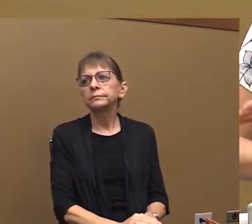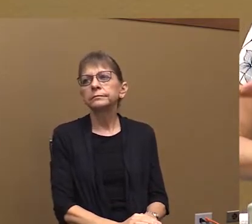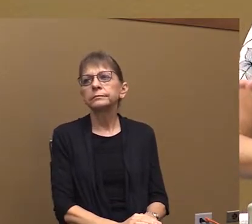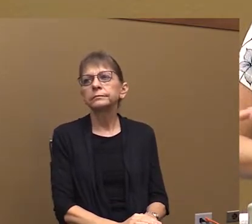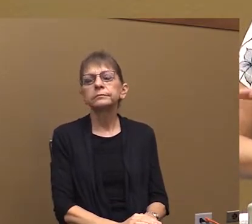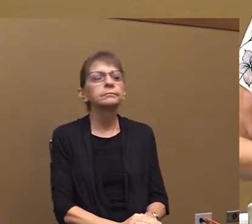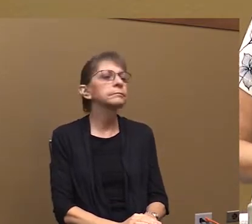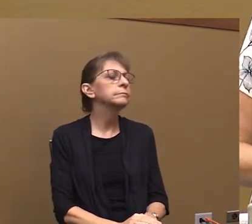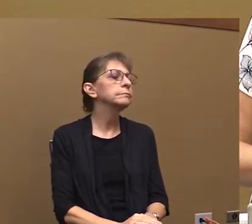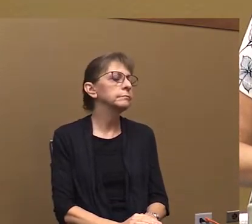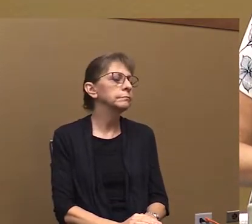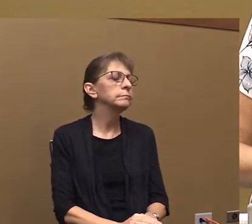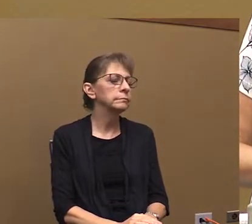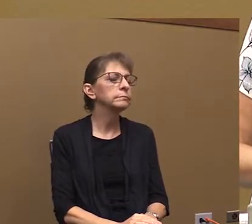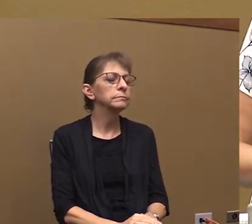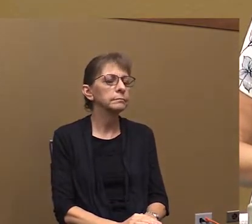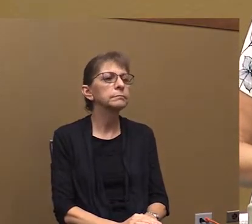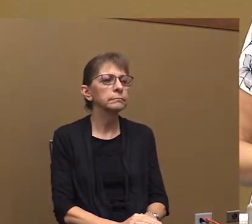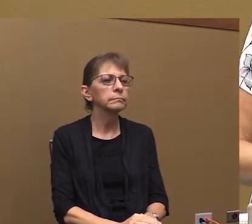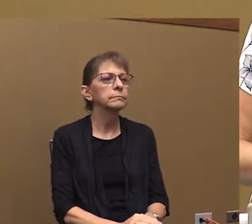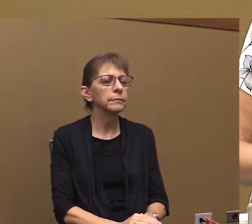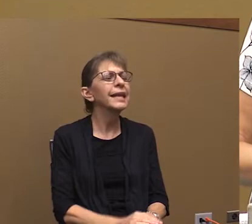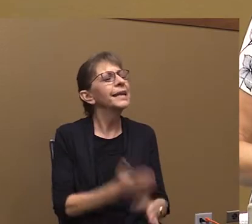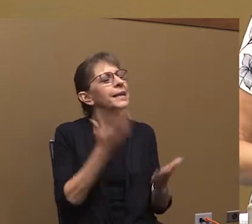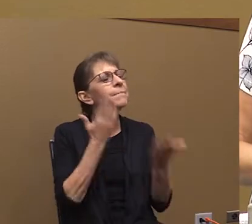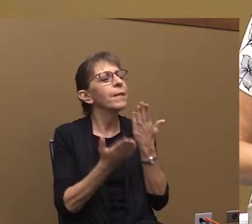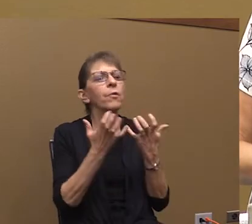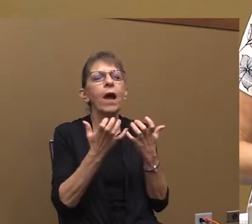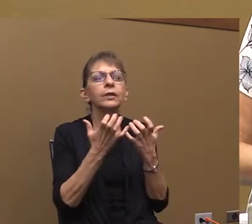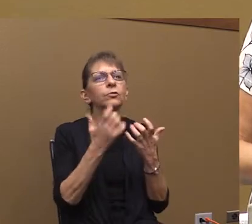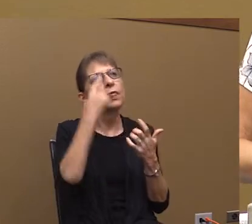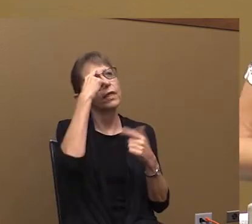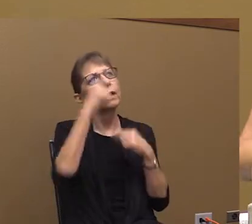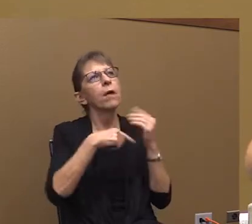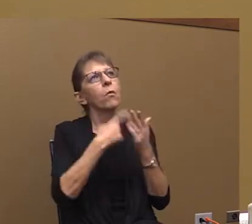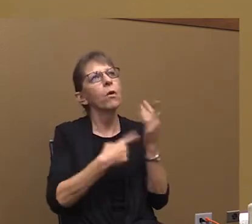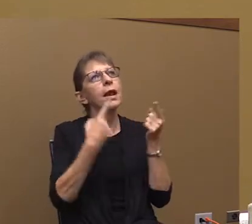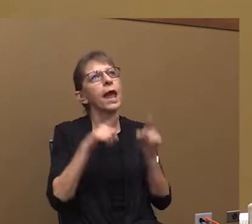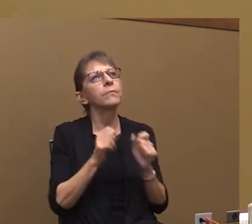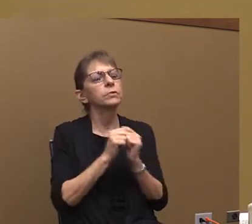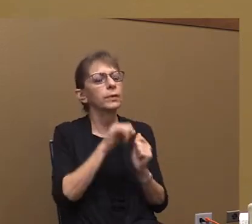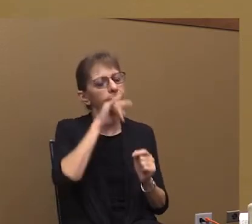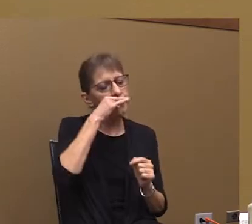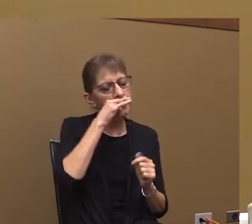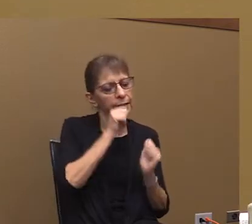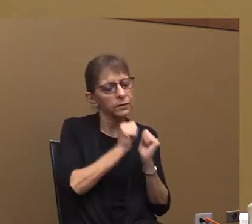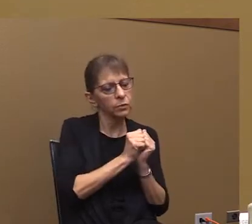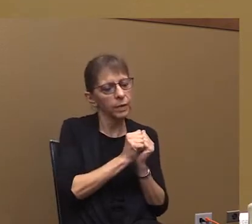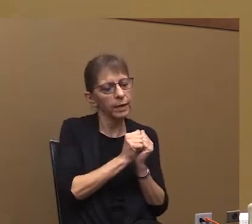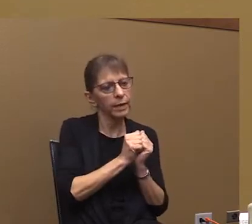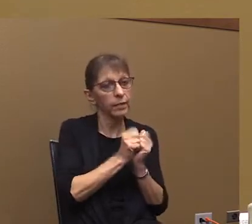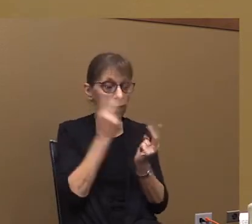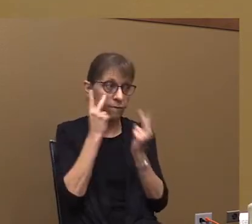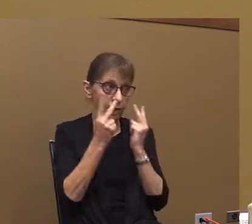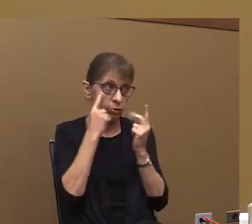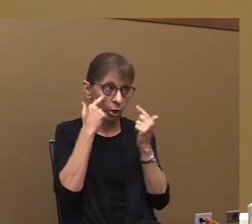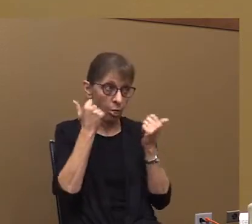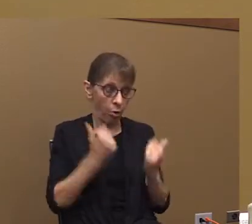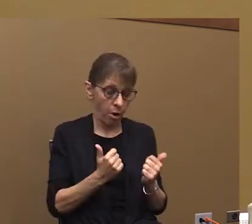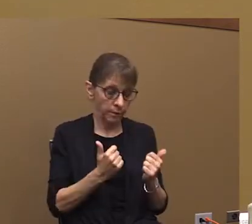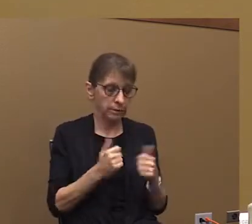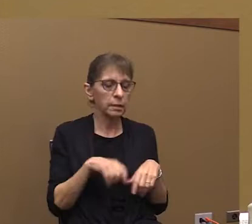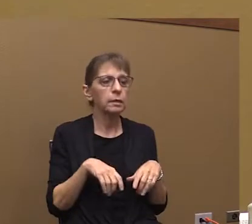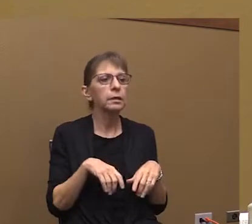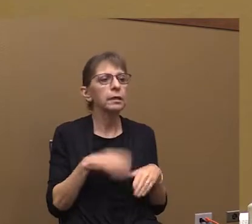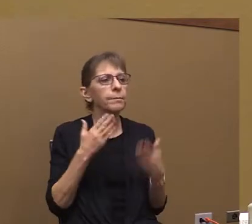you choose this response. And these things, we may also want